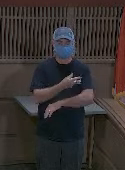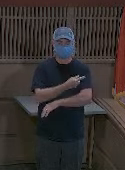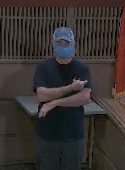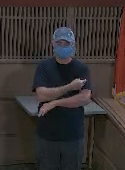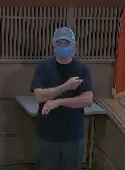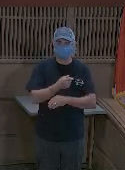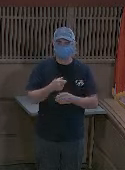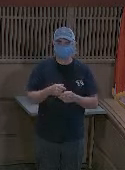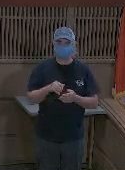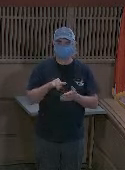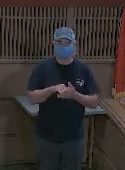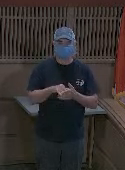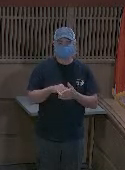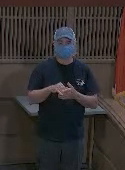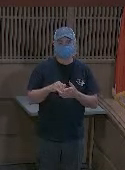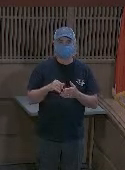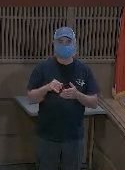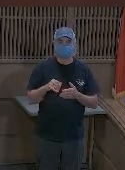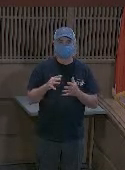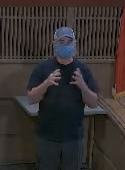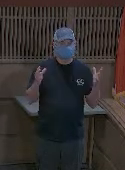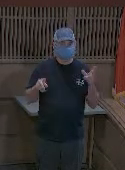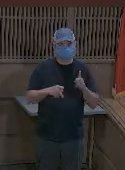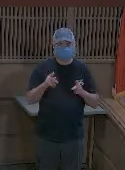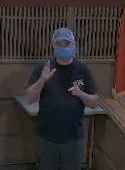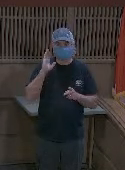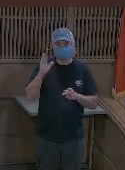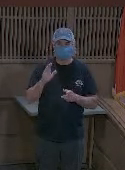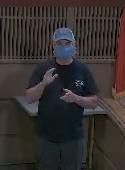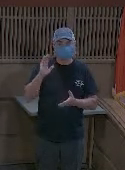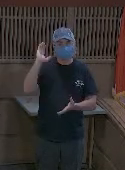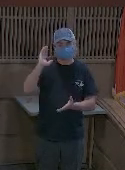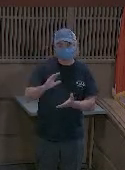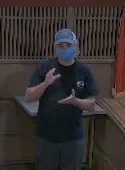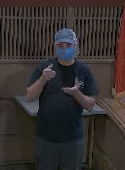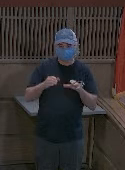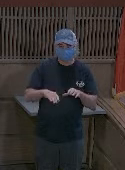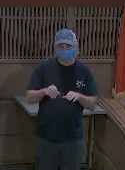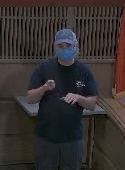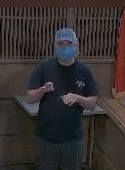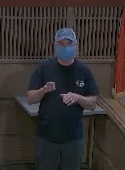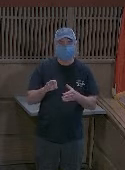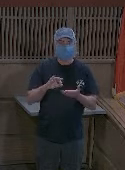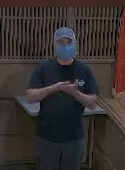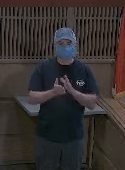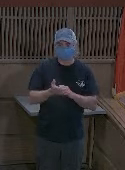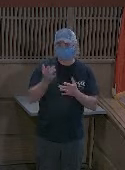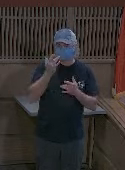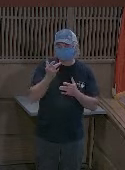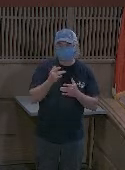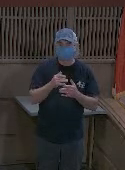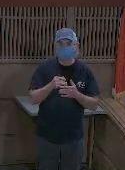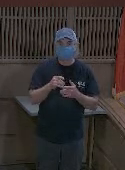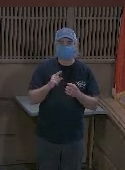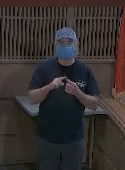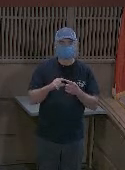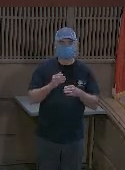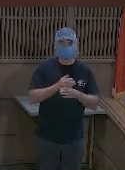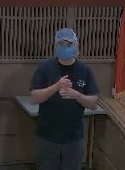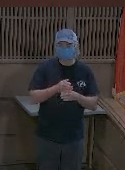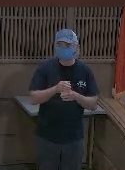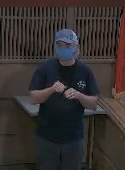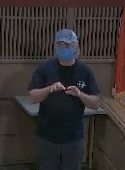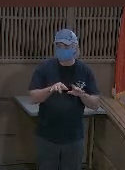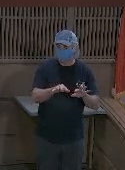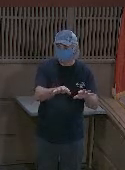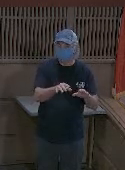875 people that are far less likely to get the virus, far less likely to spread the virus, far less likely to end up in the hospital,